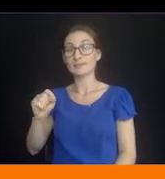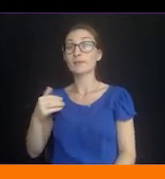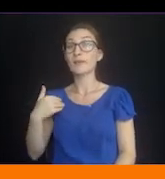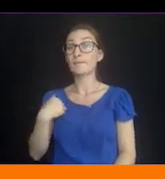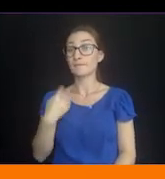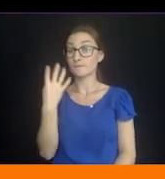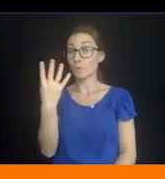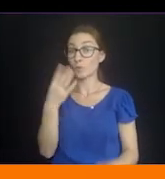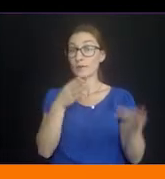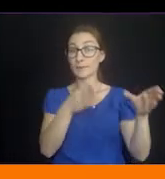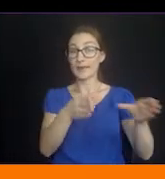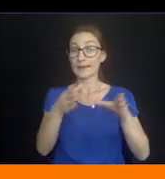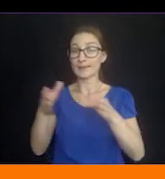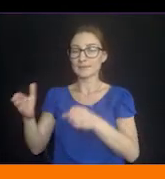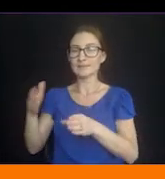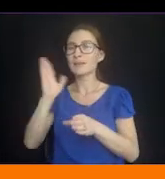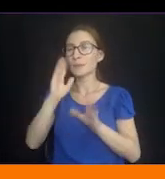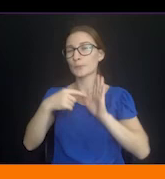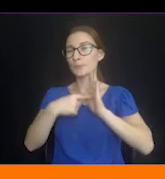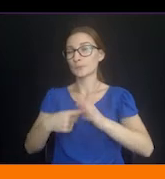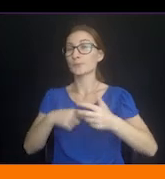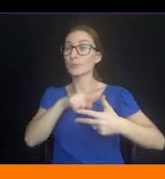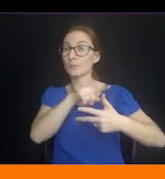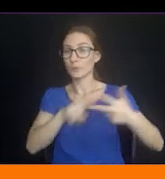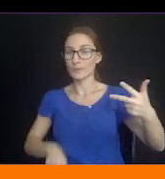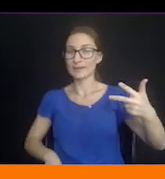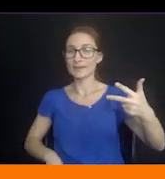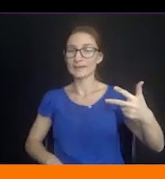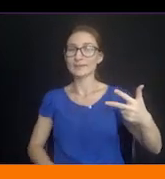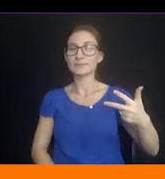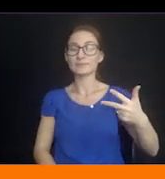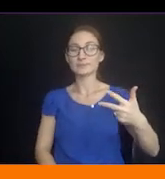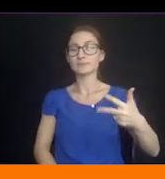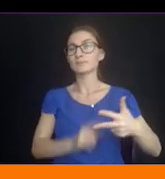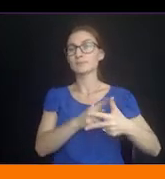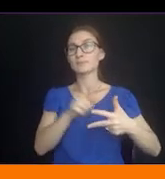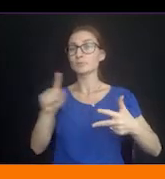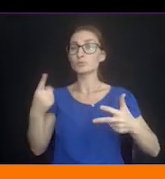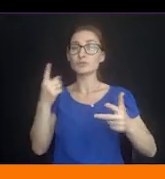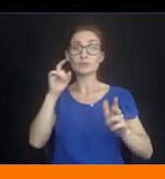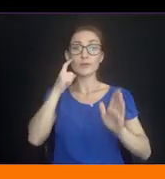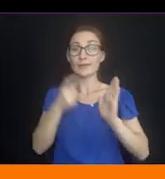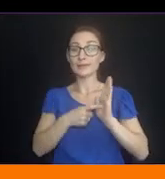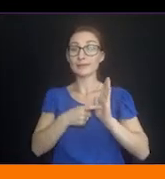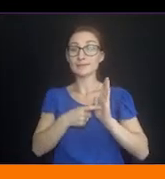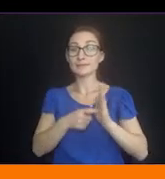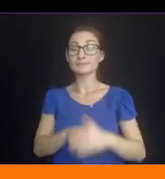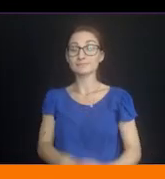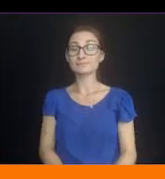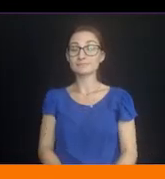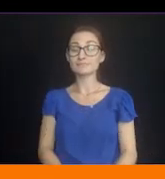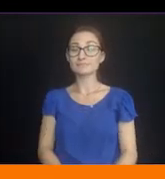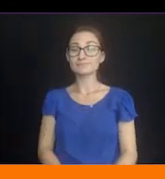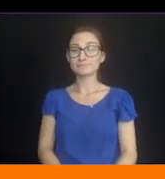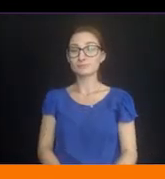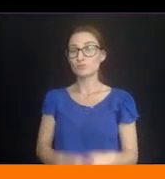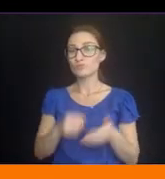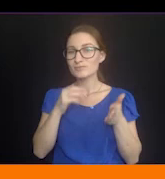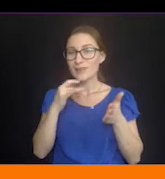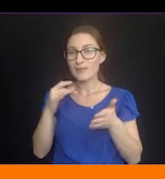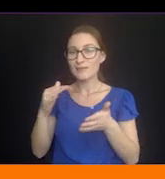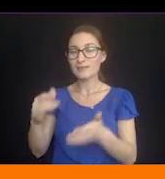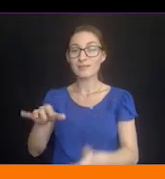the SatoriWest Method. And so there are 4 paths. Here are 3 of them. 1, as I said,